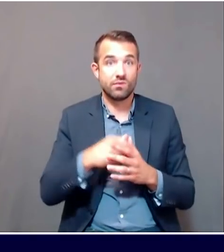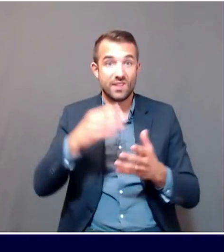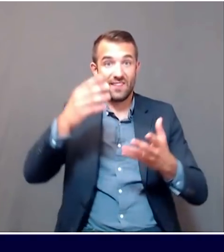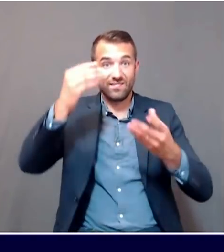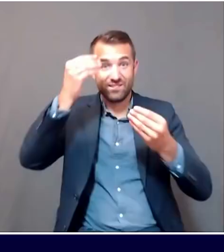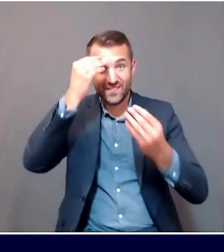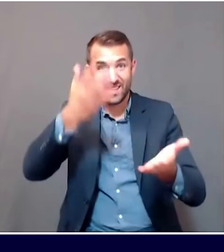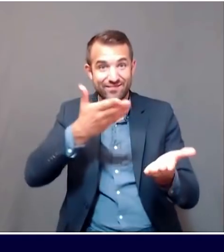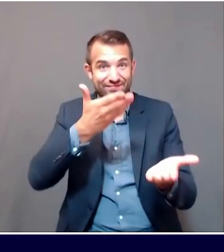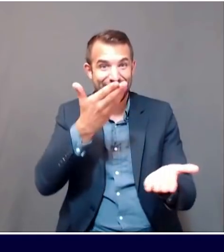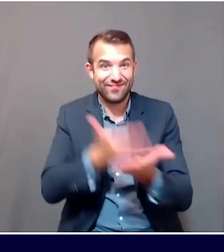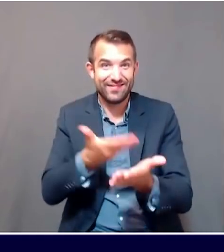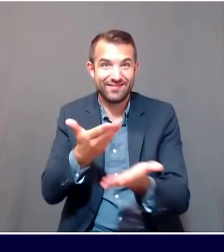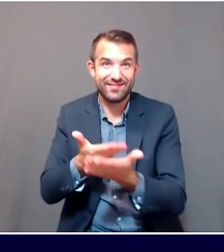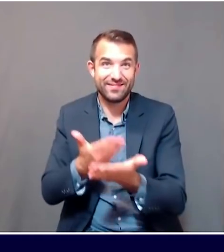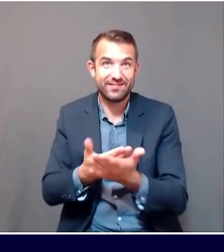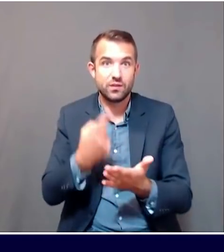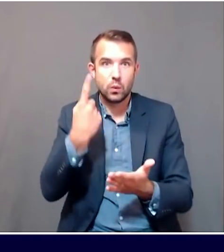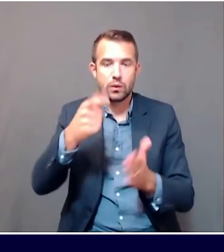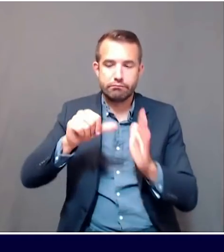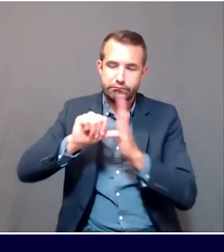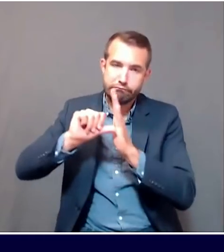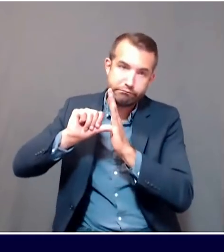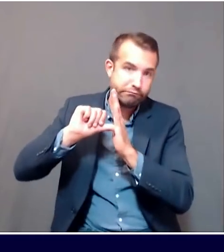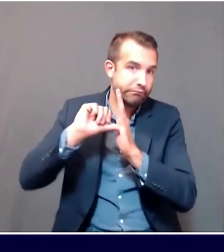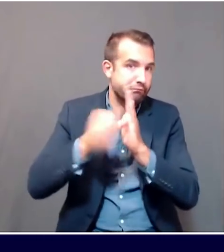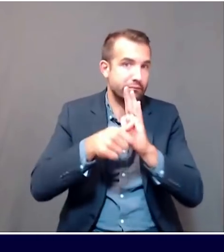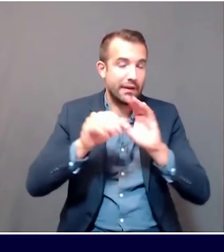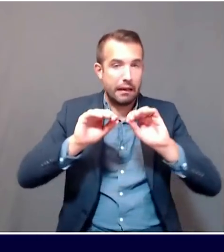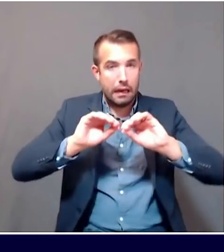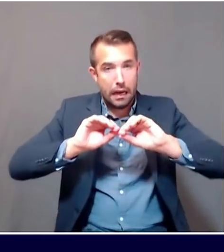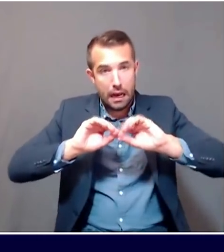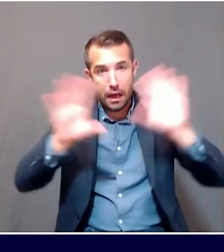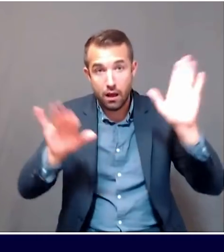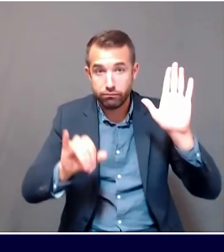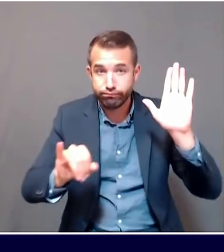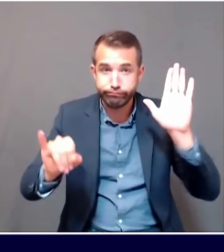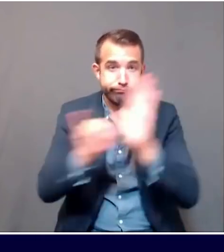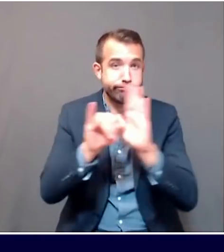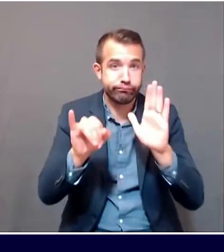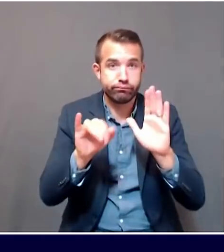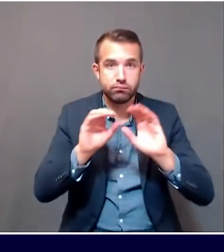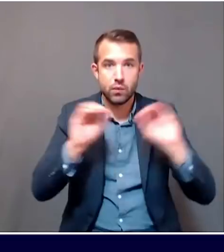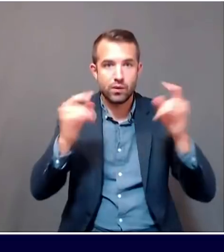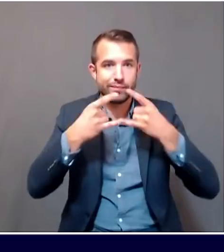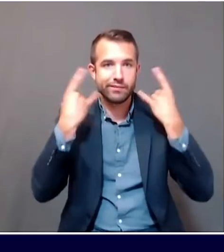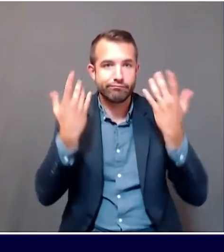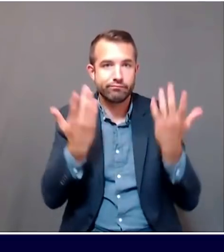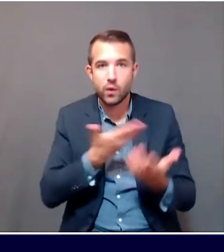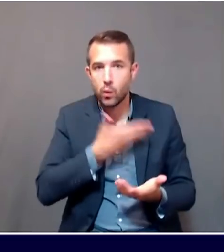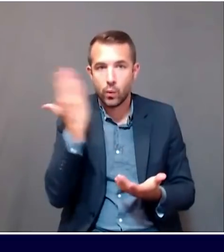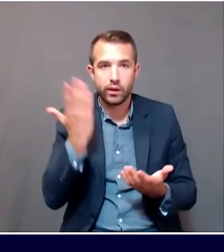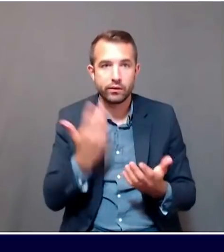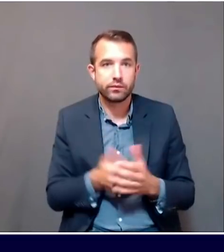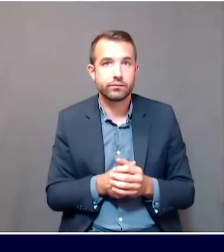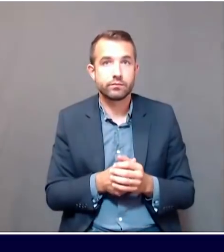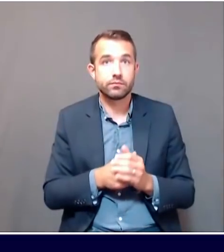face coverings were not worn, or as the article said, I think worn inconsistently and